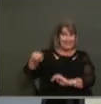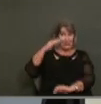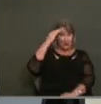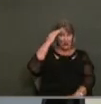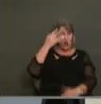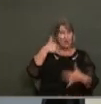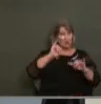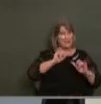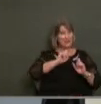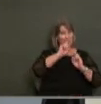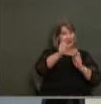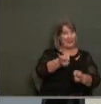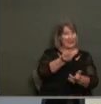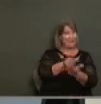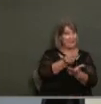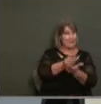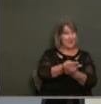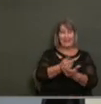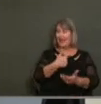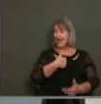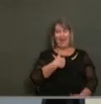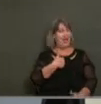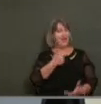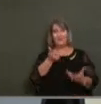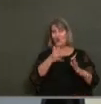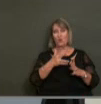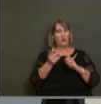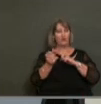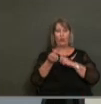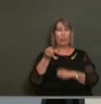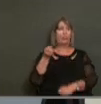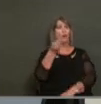still considering? Because I don't think we should be throwing away